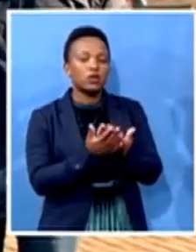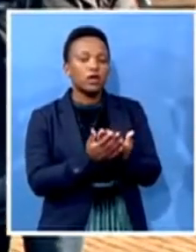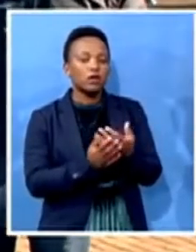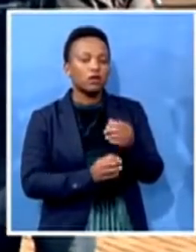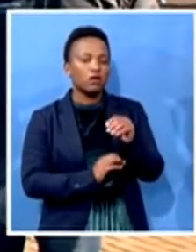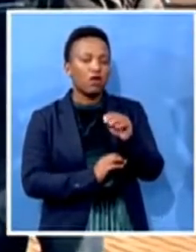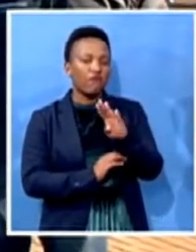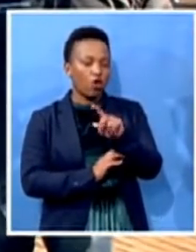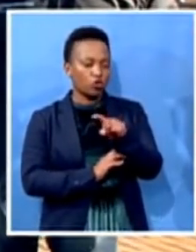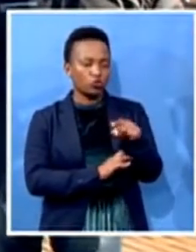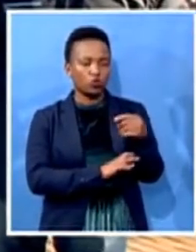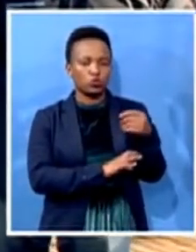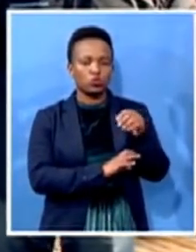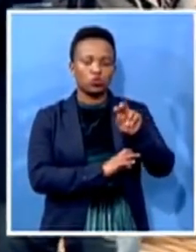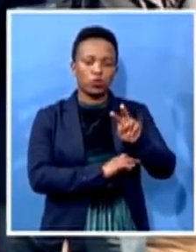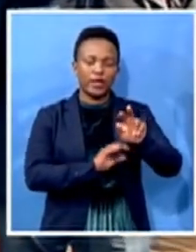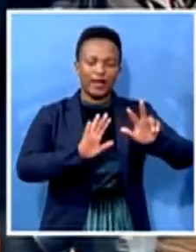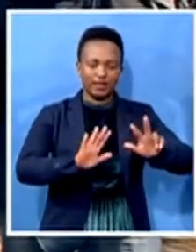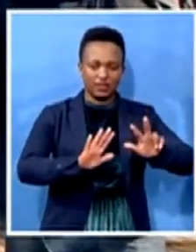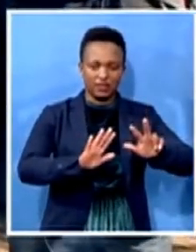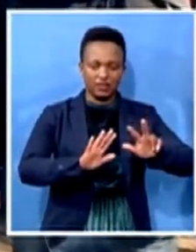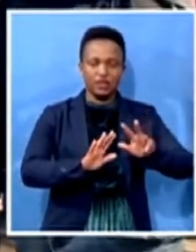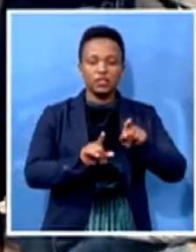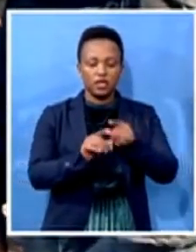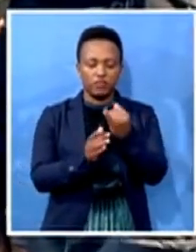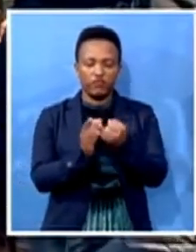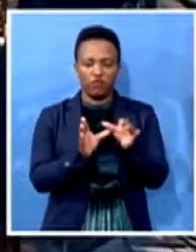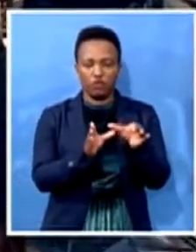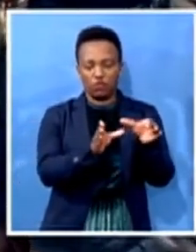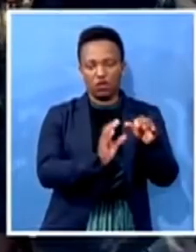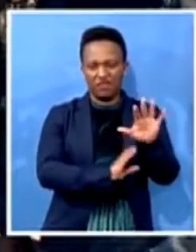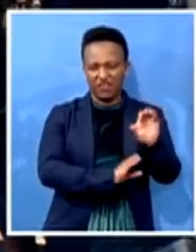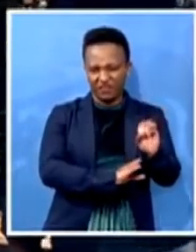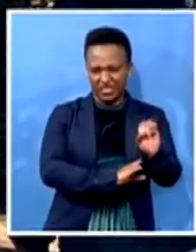quarantine, as MEC mentioned earlier. We're sitting now with 130